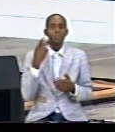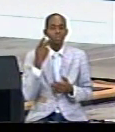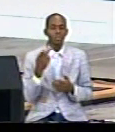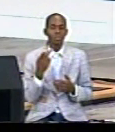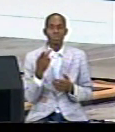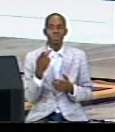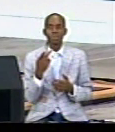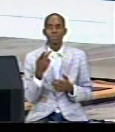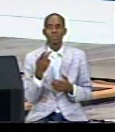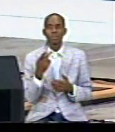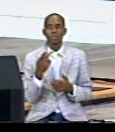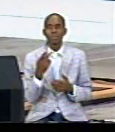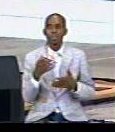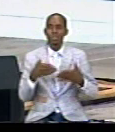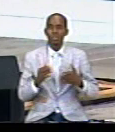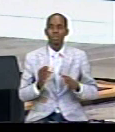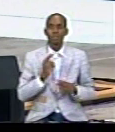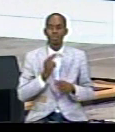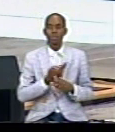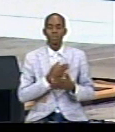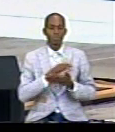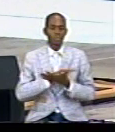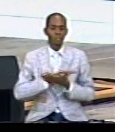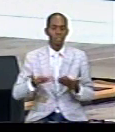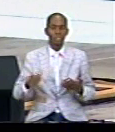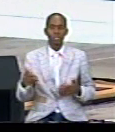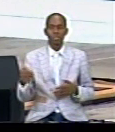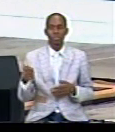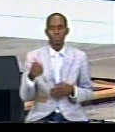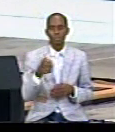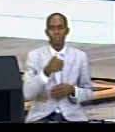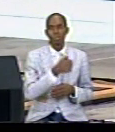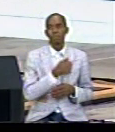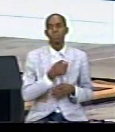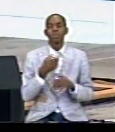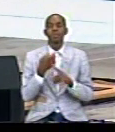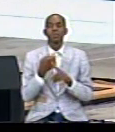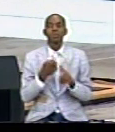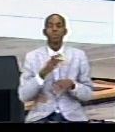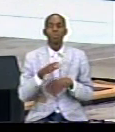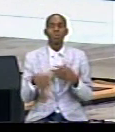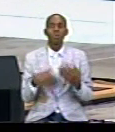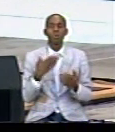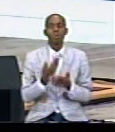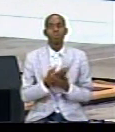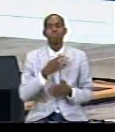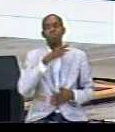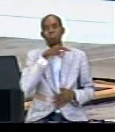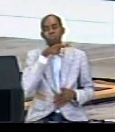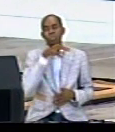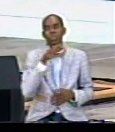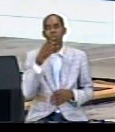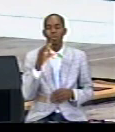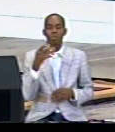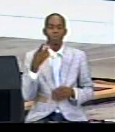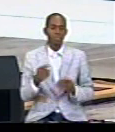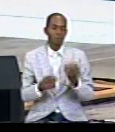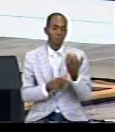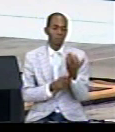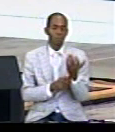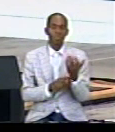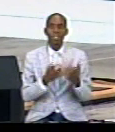yourself. Let us cleanse ourselves from all filthiness of the flesh